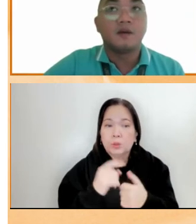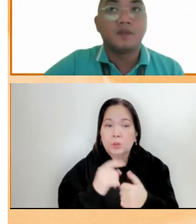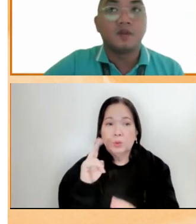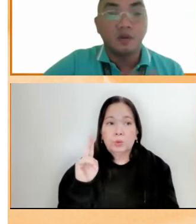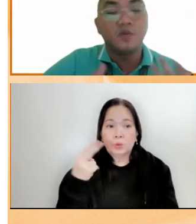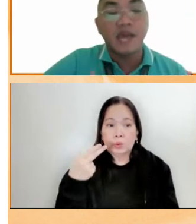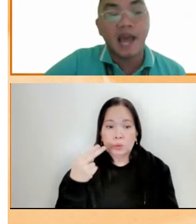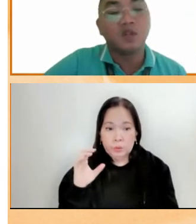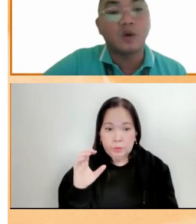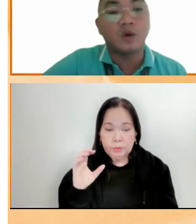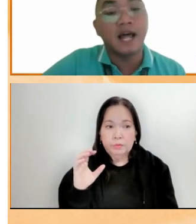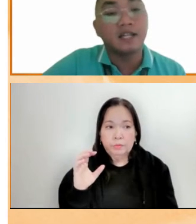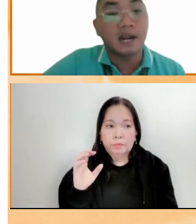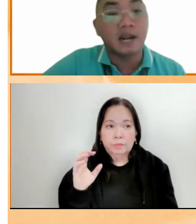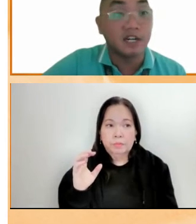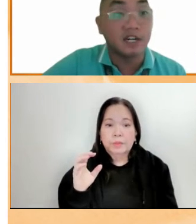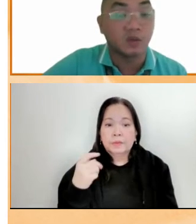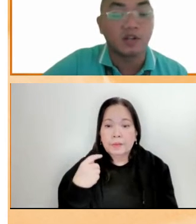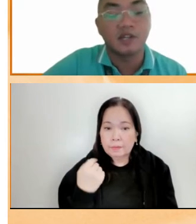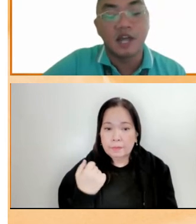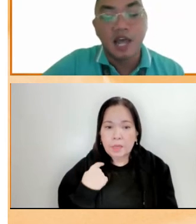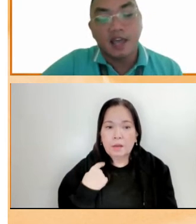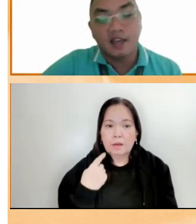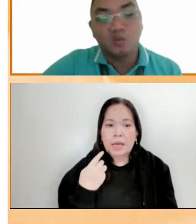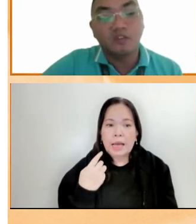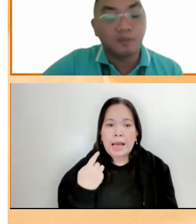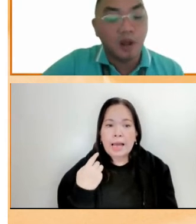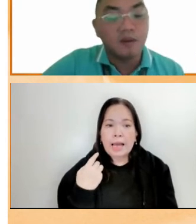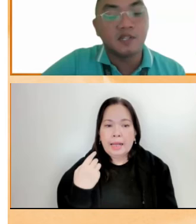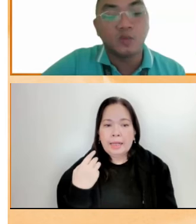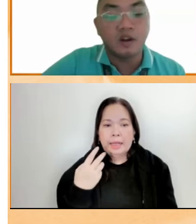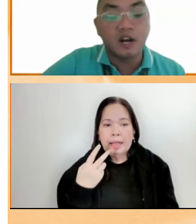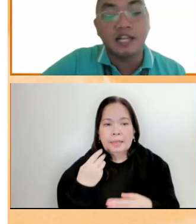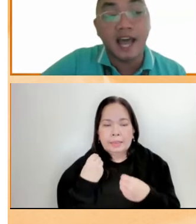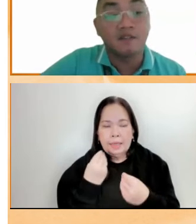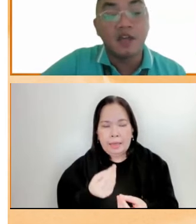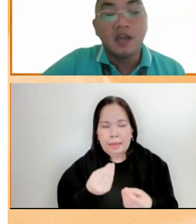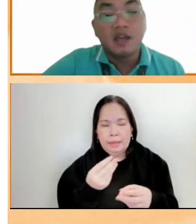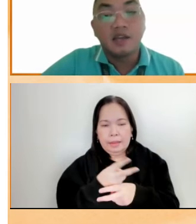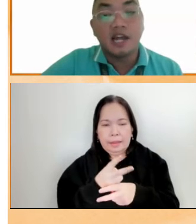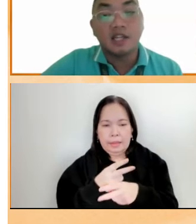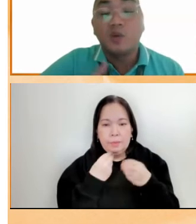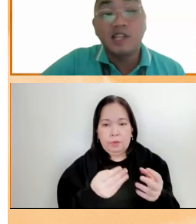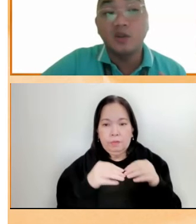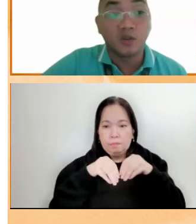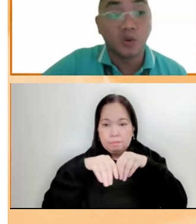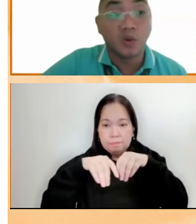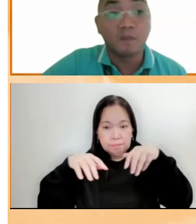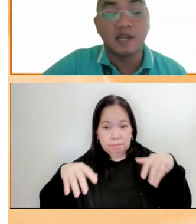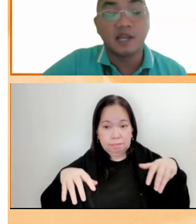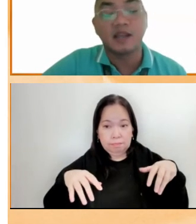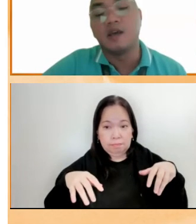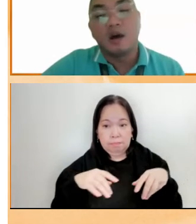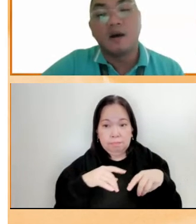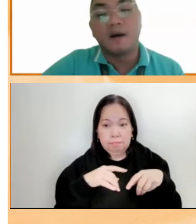actually we have what we call the healthcare provider networks. And one of the problems that we currently have is that we still don't